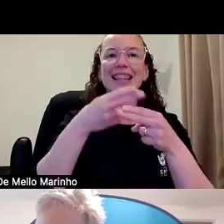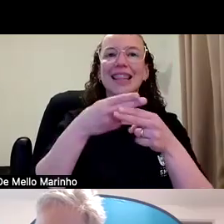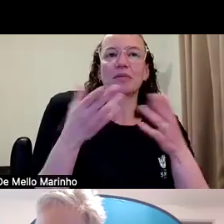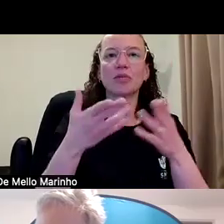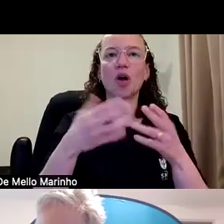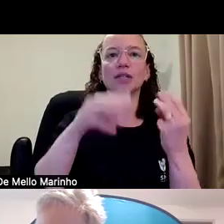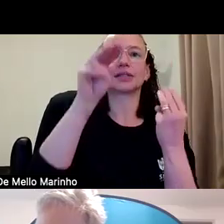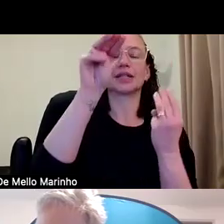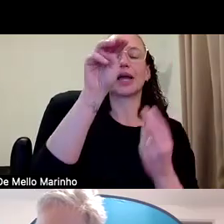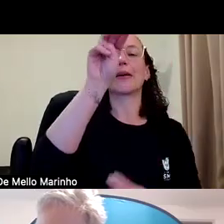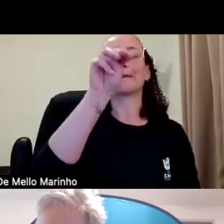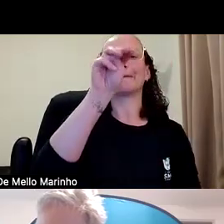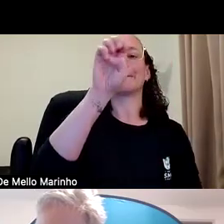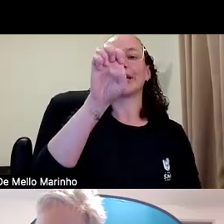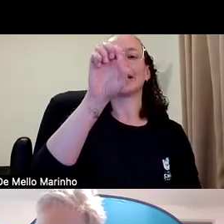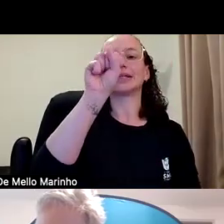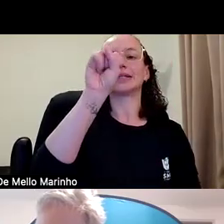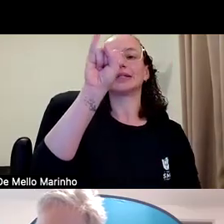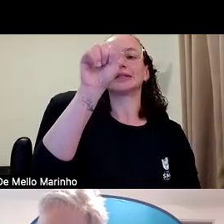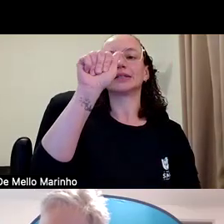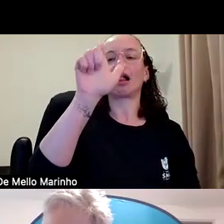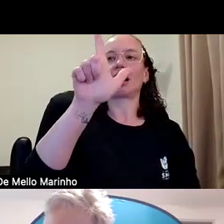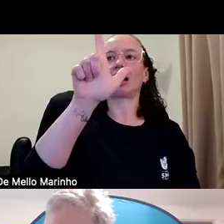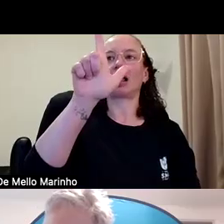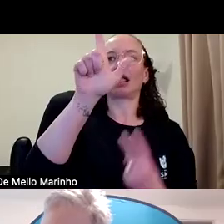side, then the name is